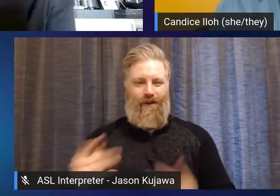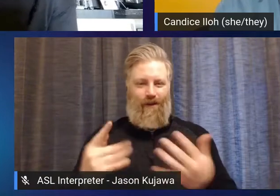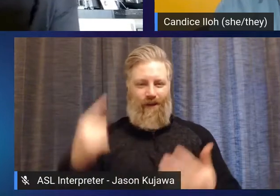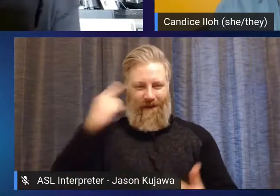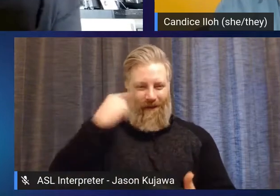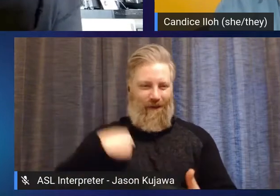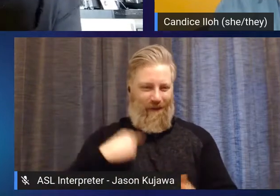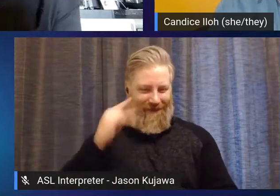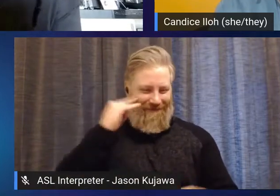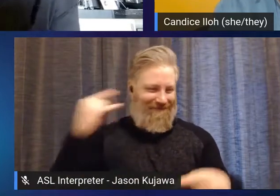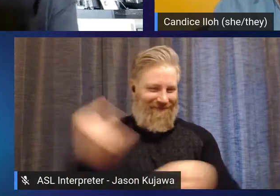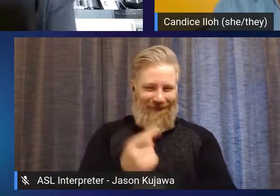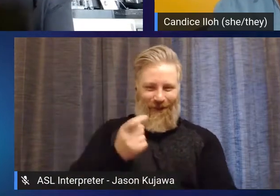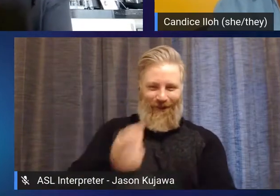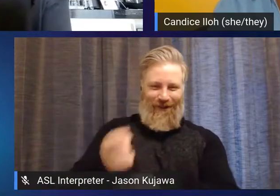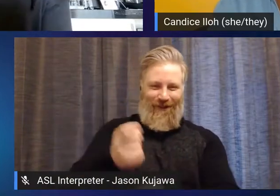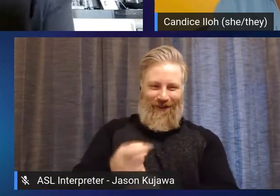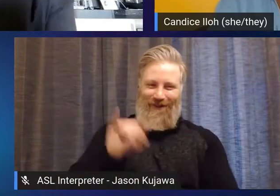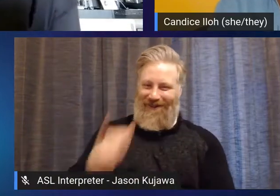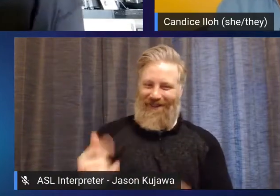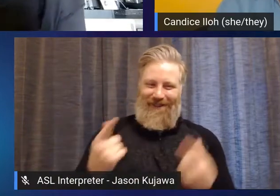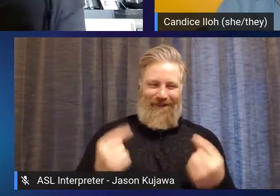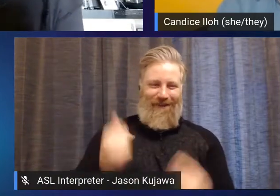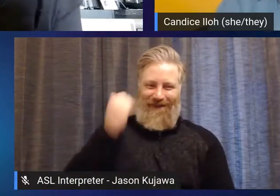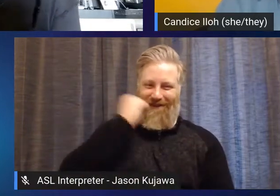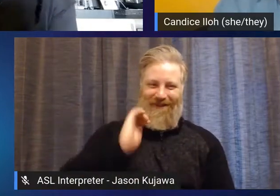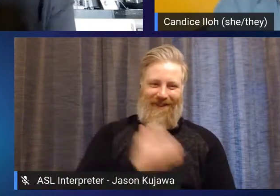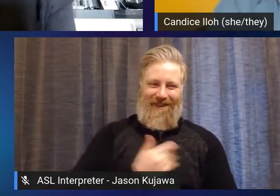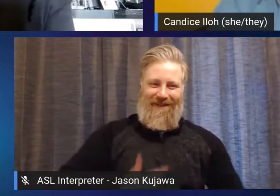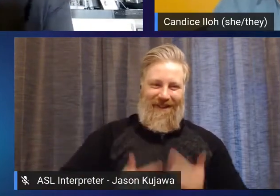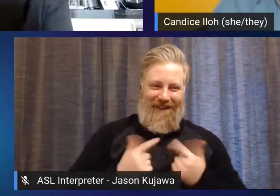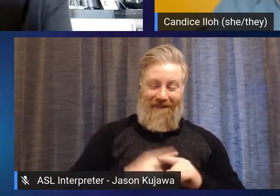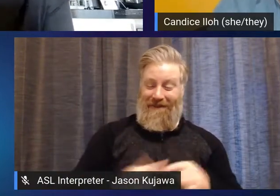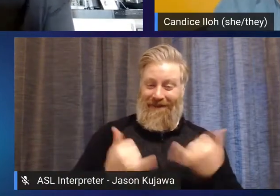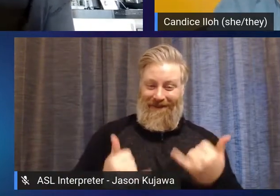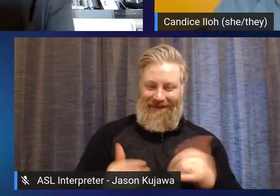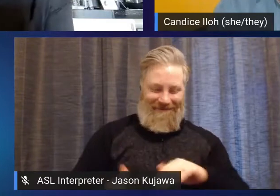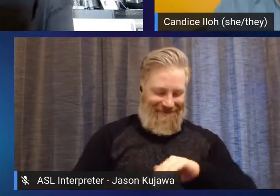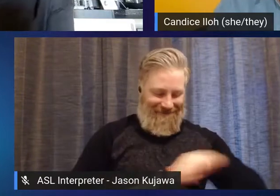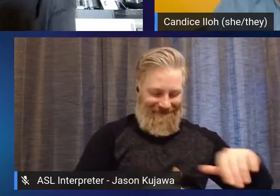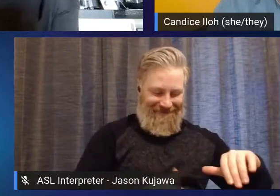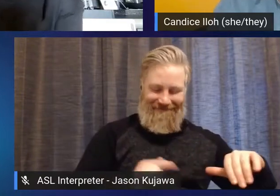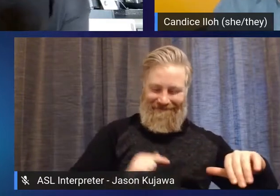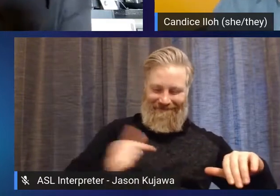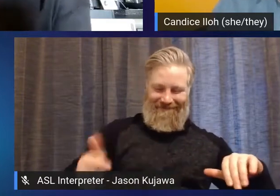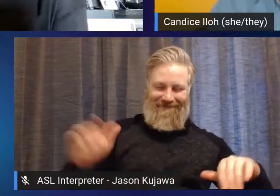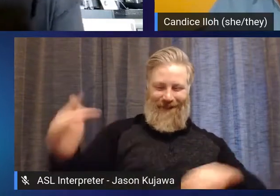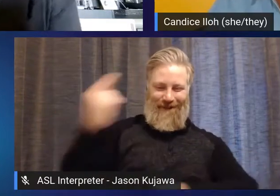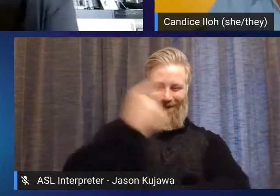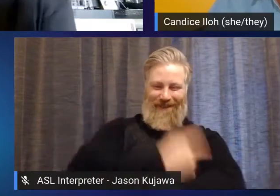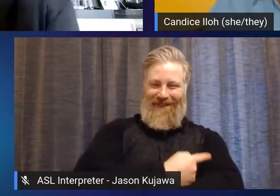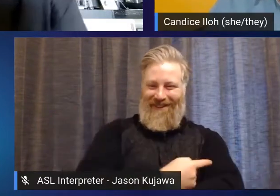do every day of our lives. But I will not do that today, buddy. This is your day. I will not do that today.